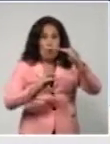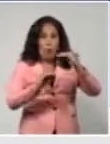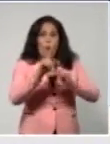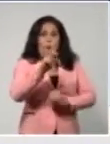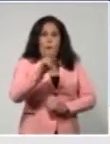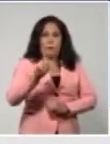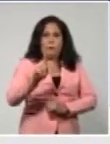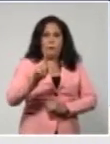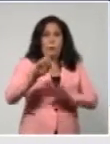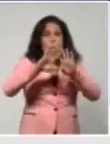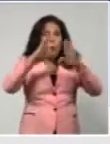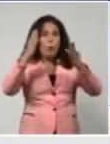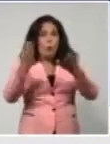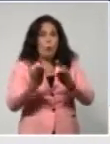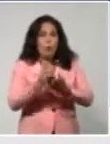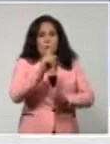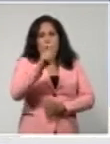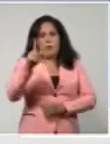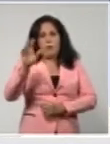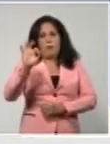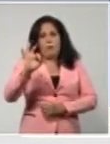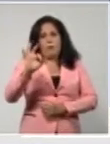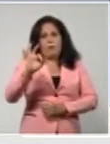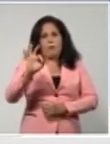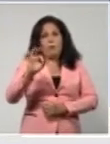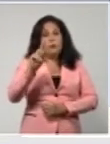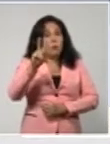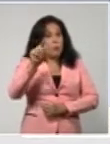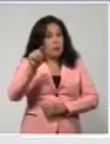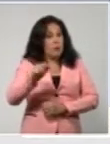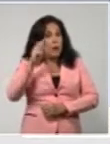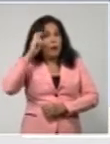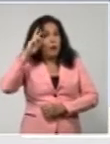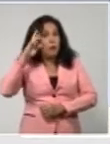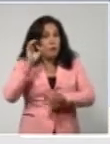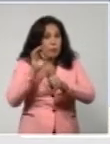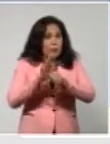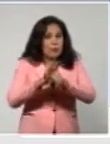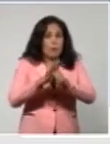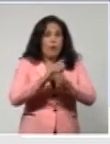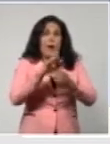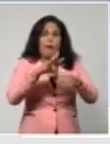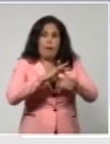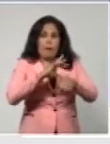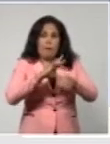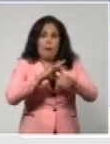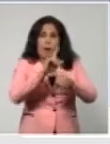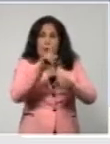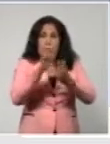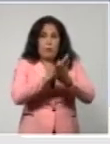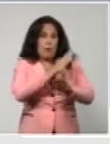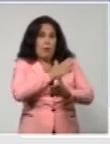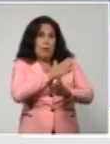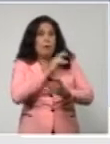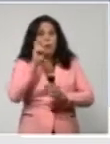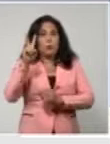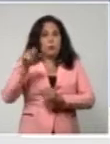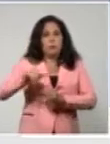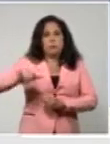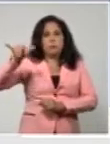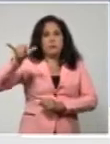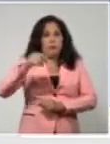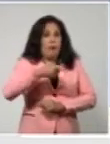result. 10 were discharged from hospitals in Havana, the other from Villa Clara. Today,